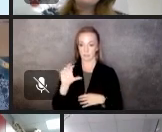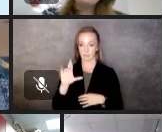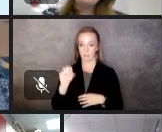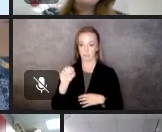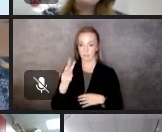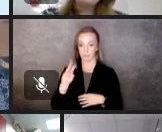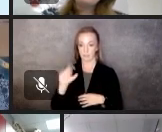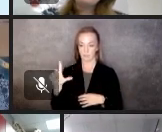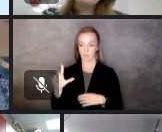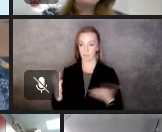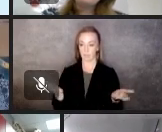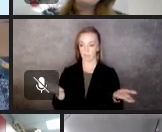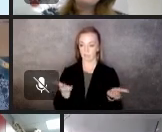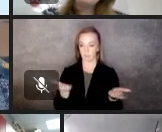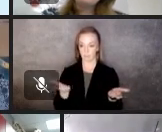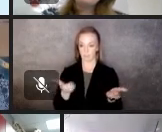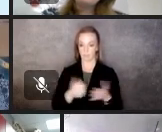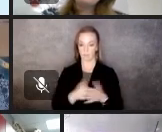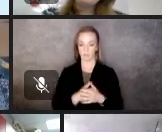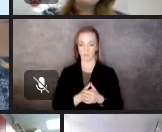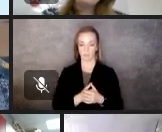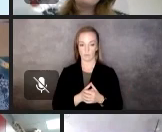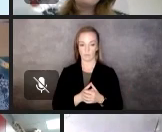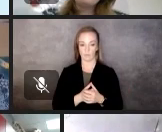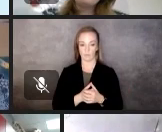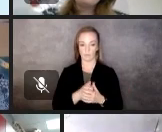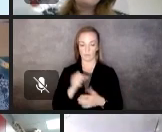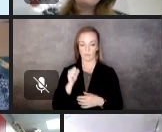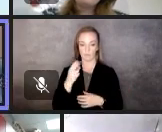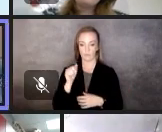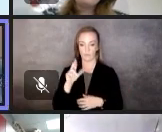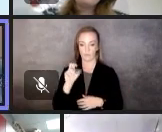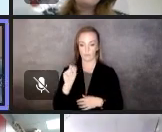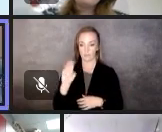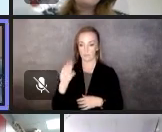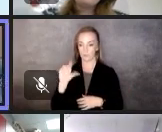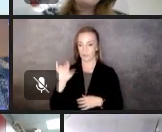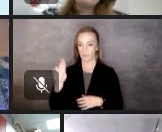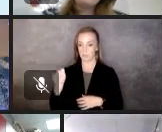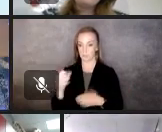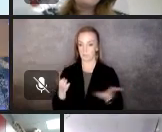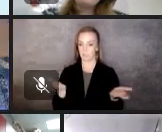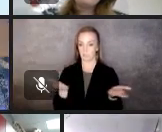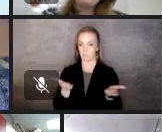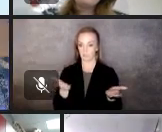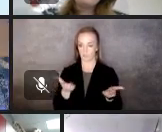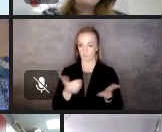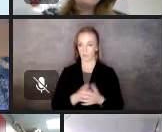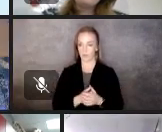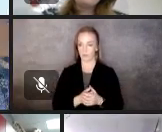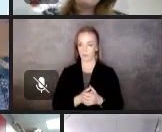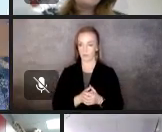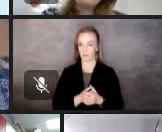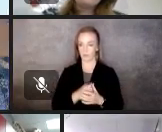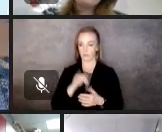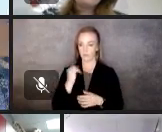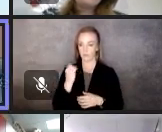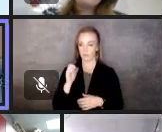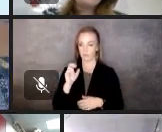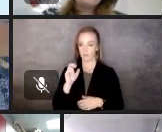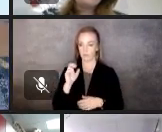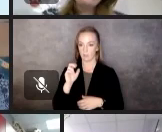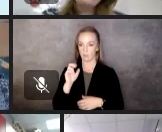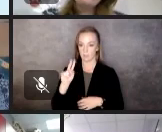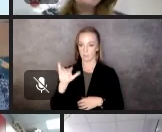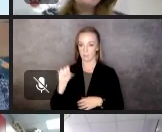Here. Sharon Collins. Here. Jen Davis.